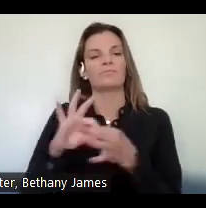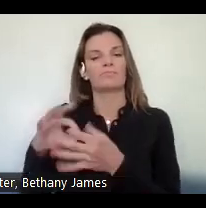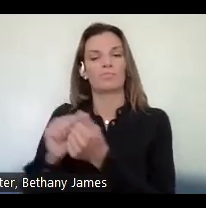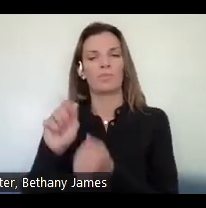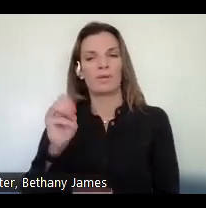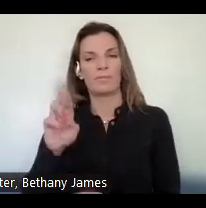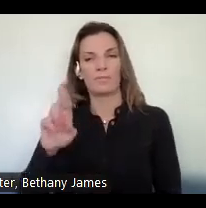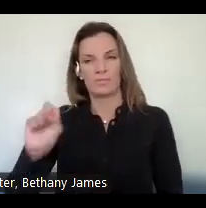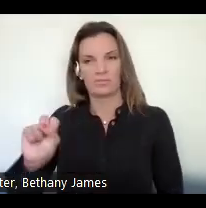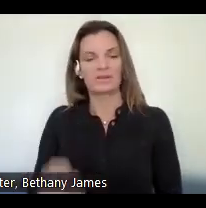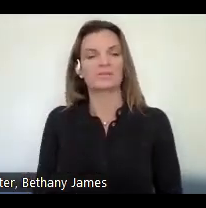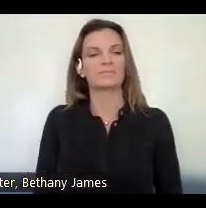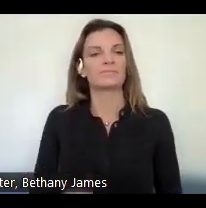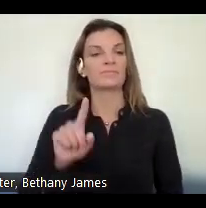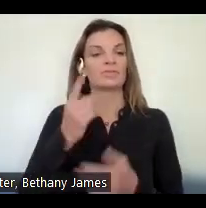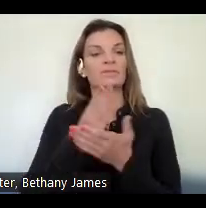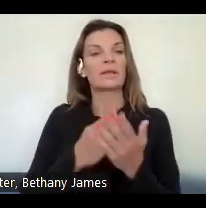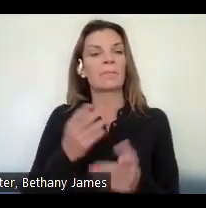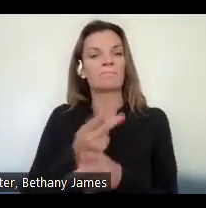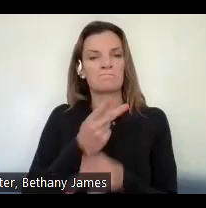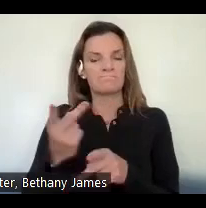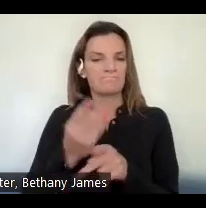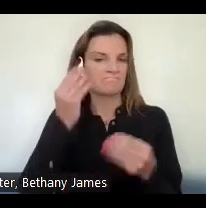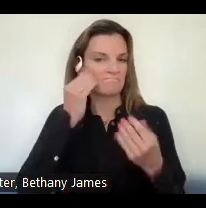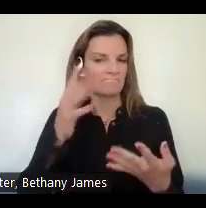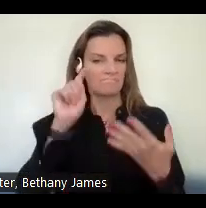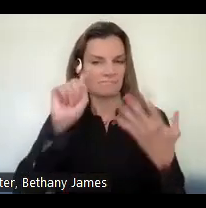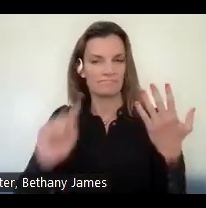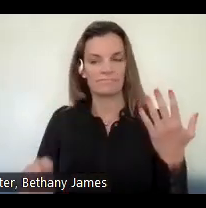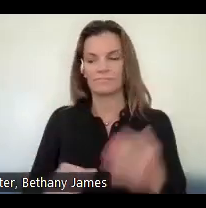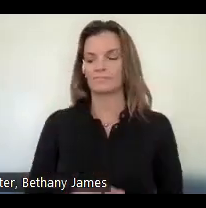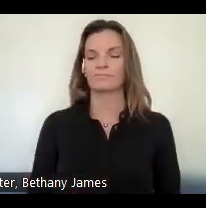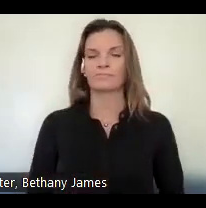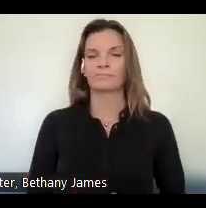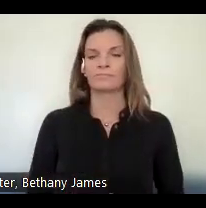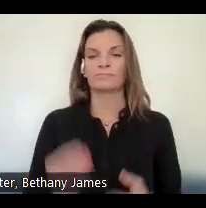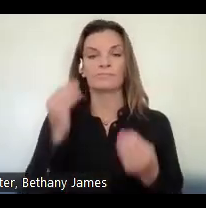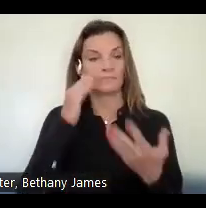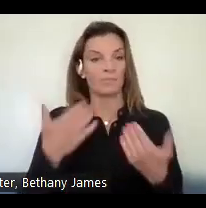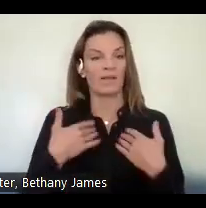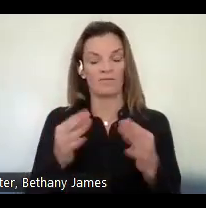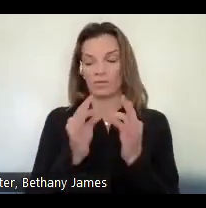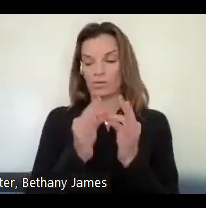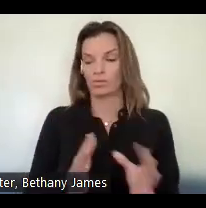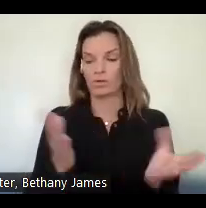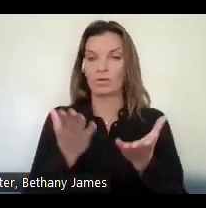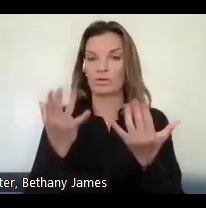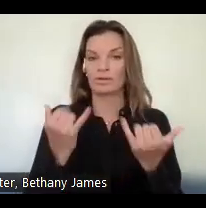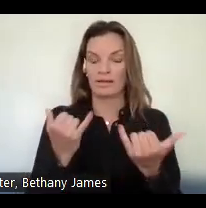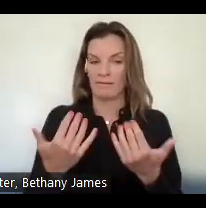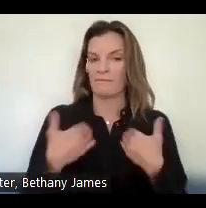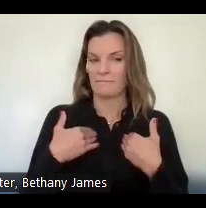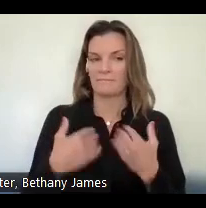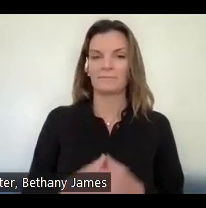Just going over a few housekeeping rules. Please note that there is an American Sign Language interpreter being provided